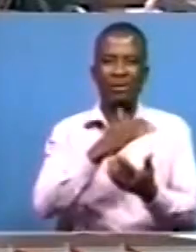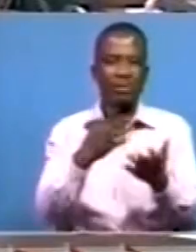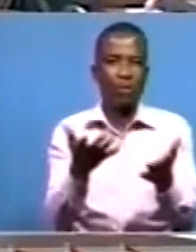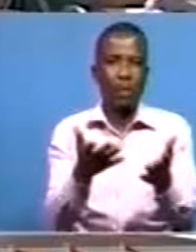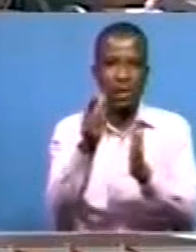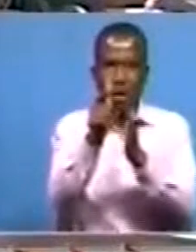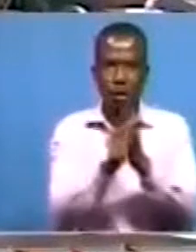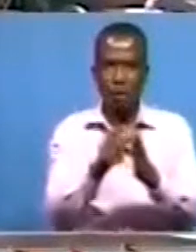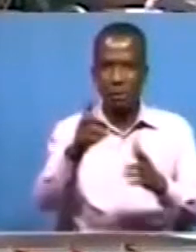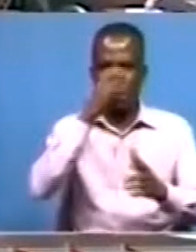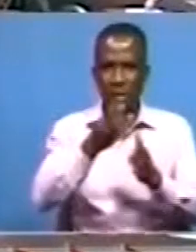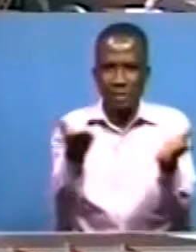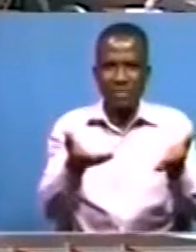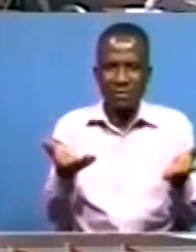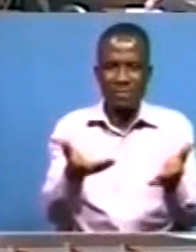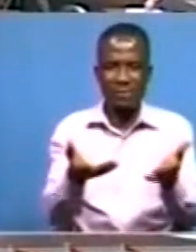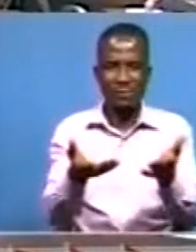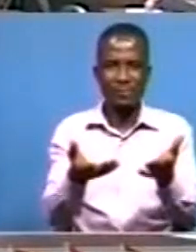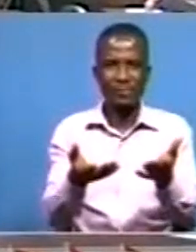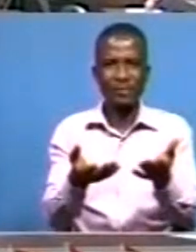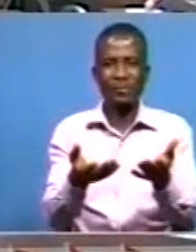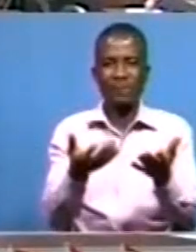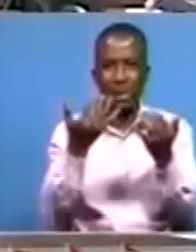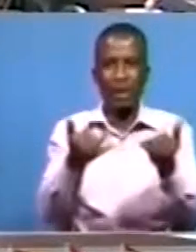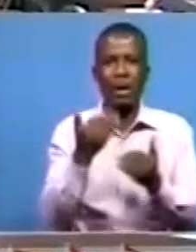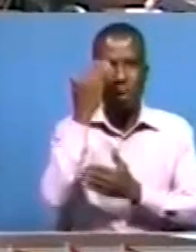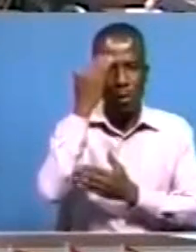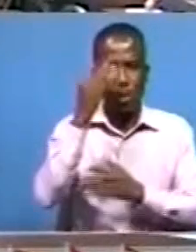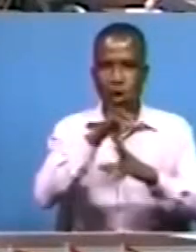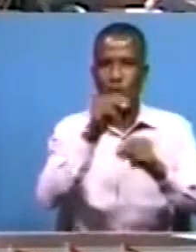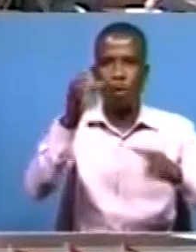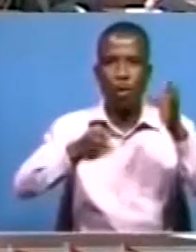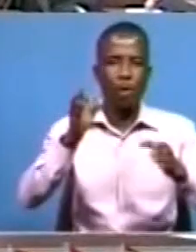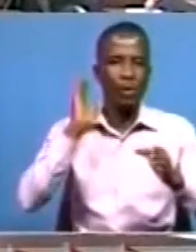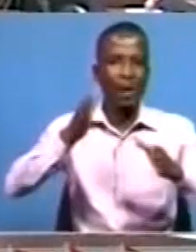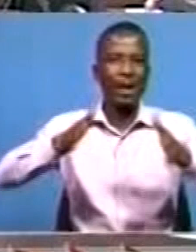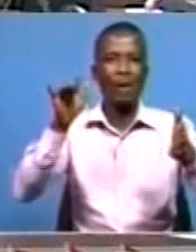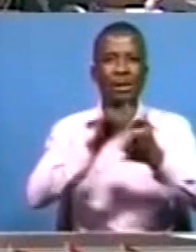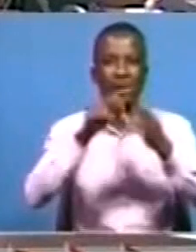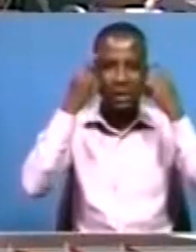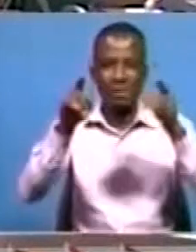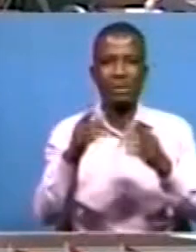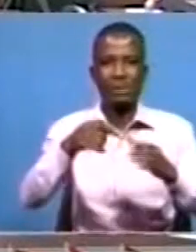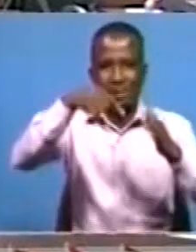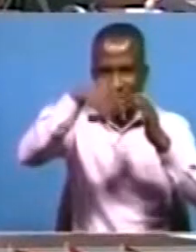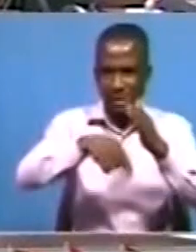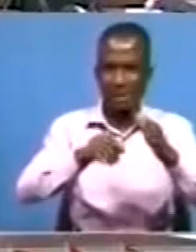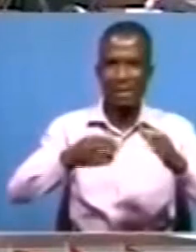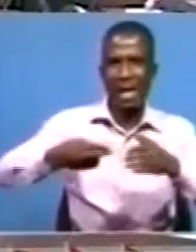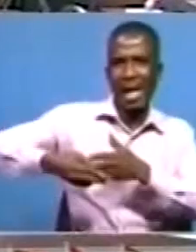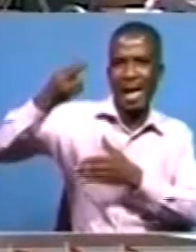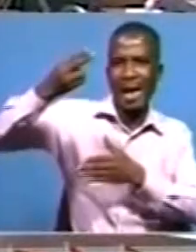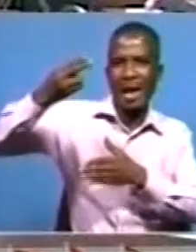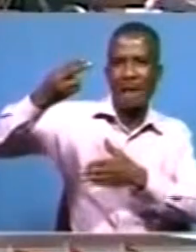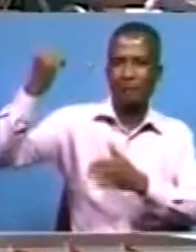administer justice in accordance with law and settled practice, and no court can afford to lose sight of this. Further, this is the highest and the last